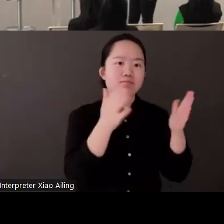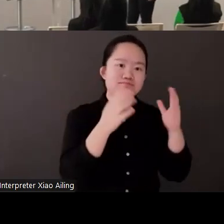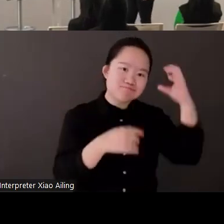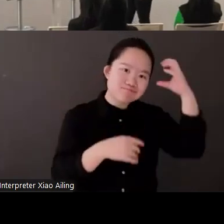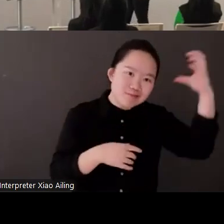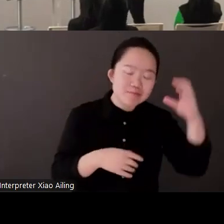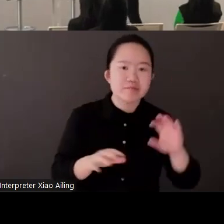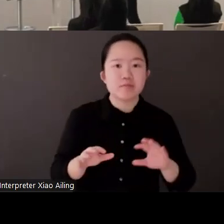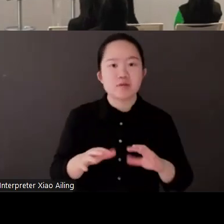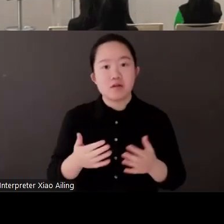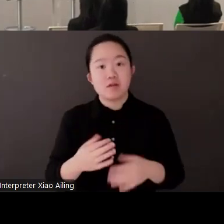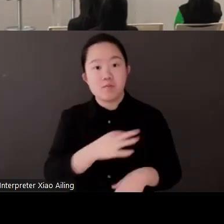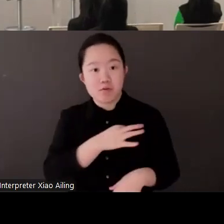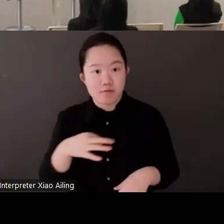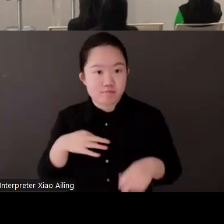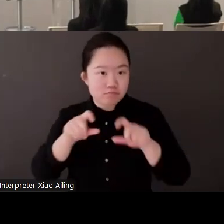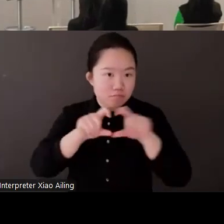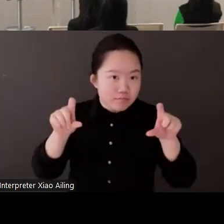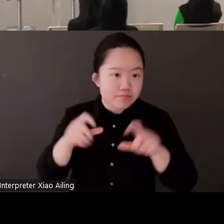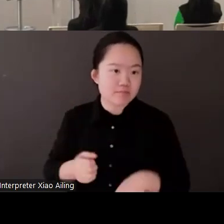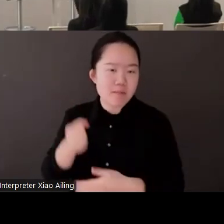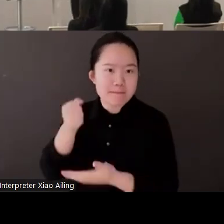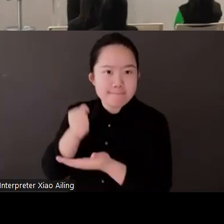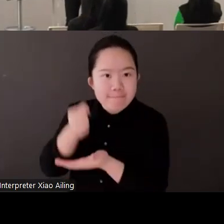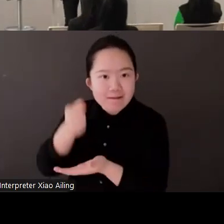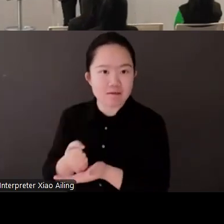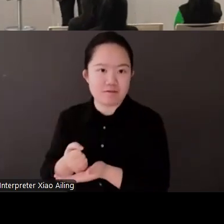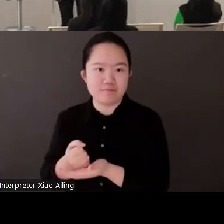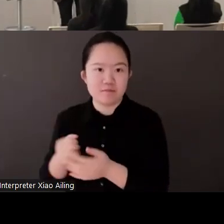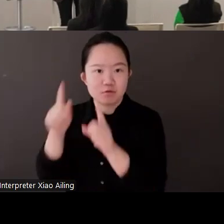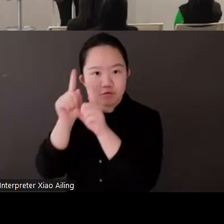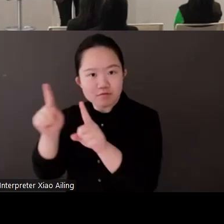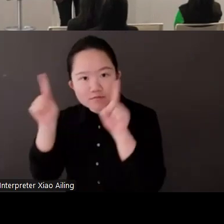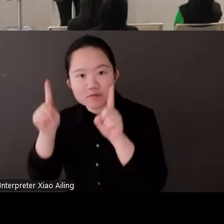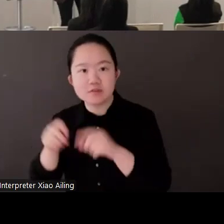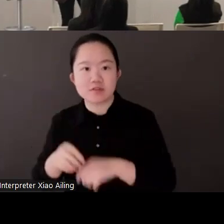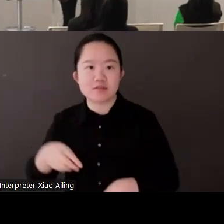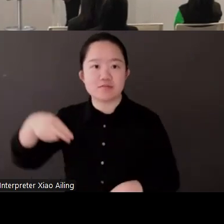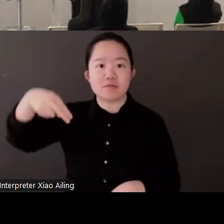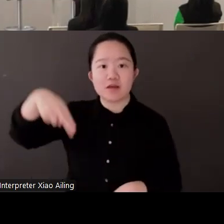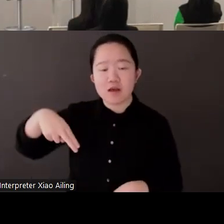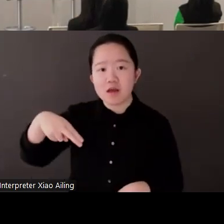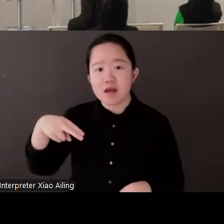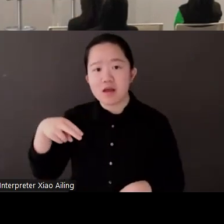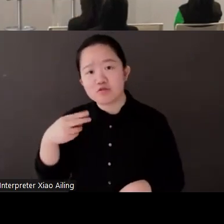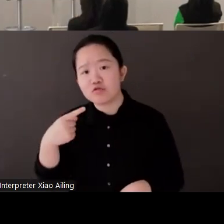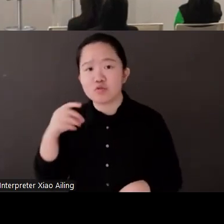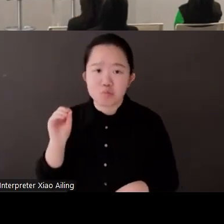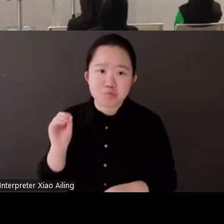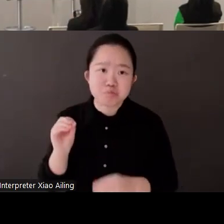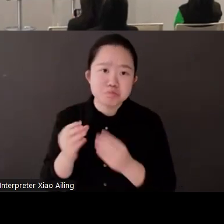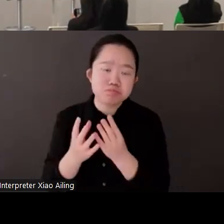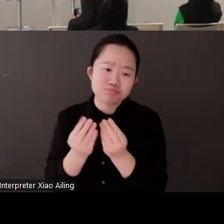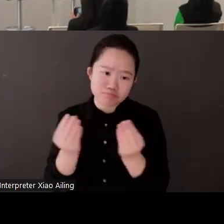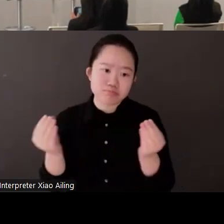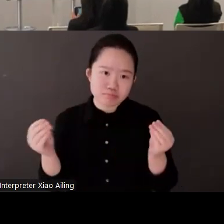So, but we have discovered some areas where we need some help to improve. So if